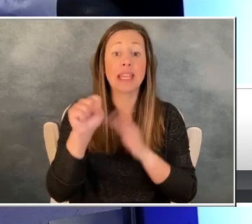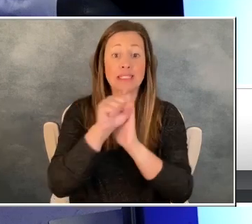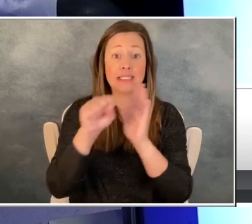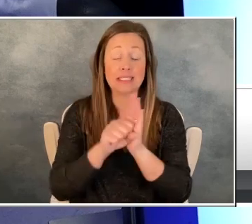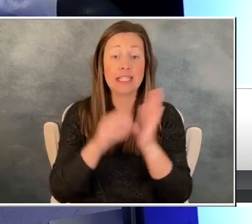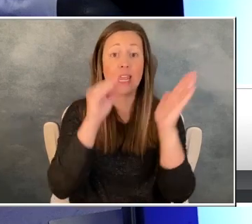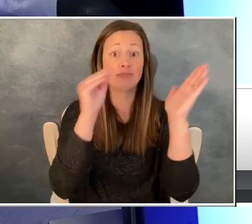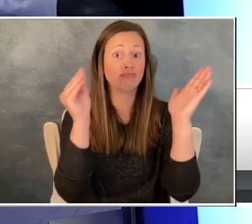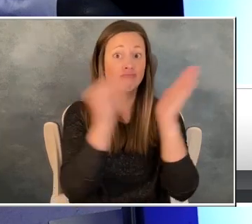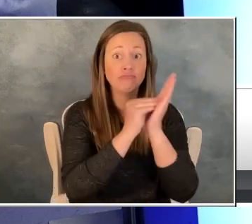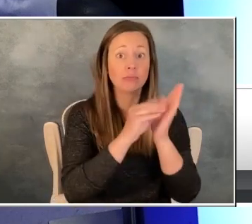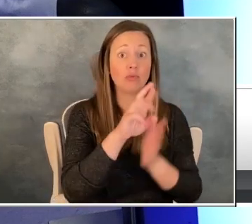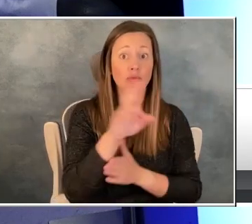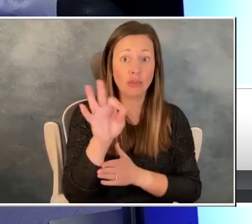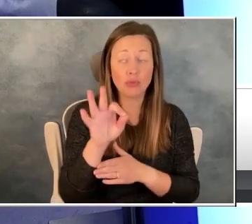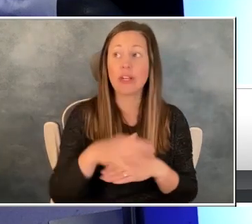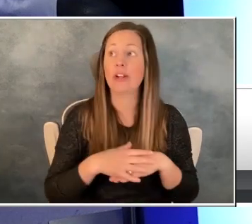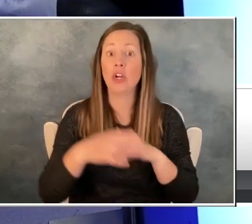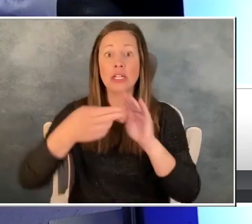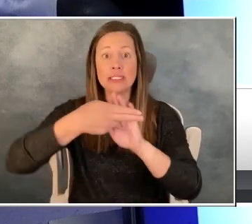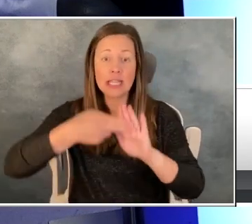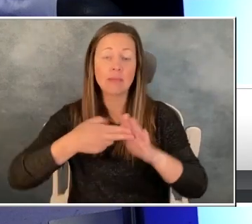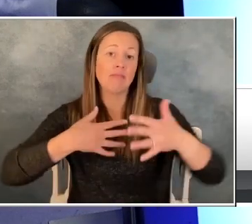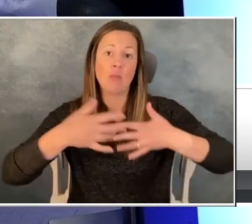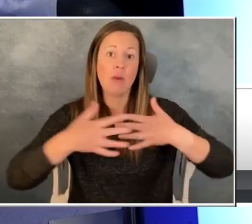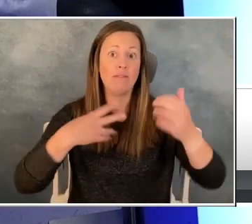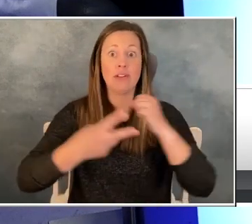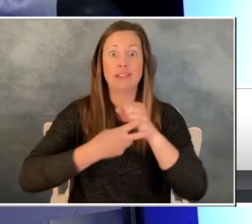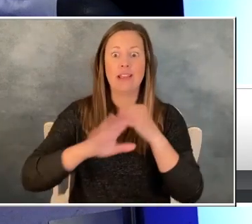your drawer, save it to your phone. Here's the number: